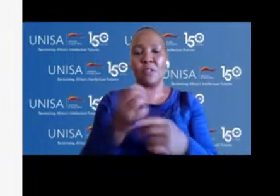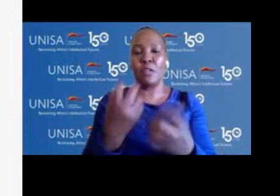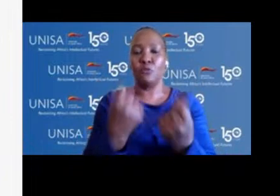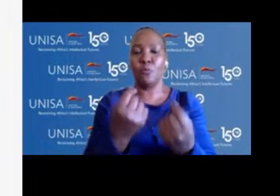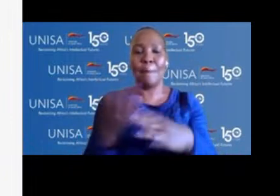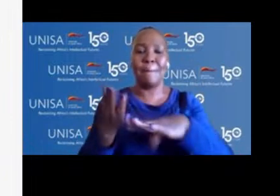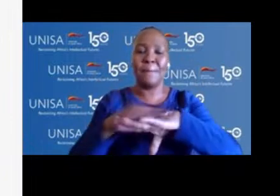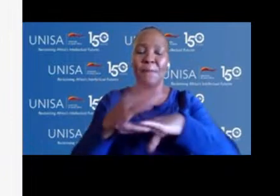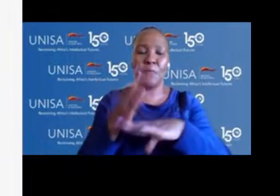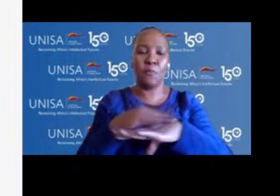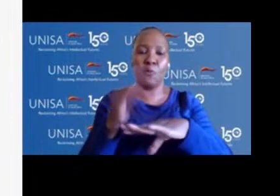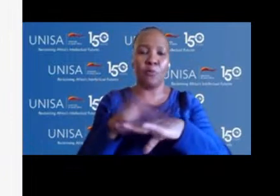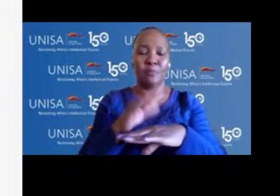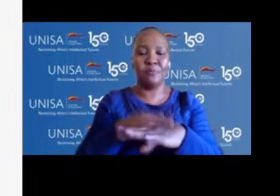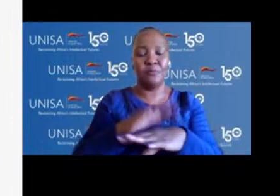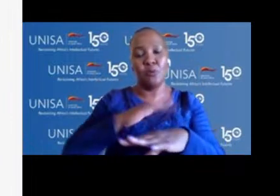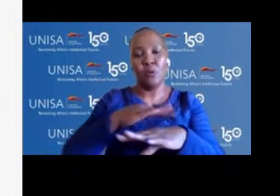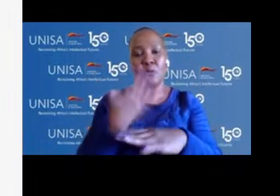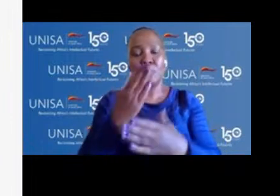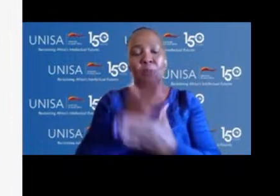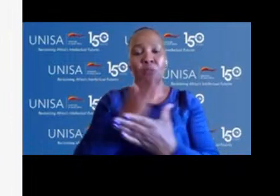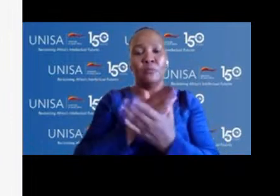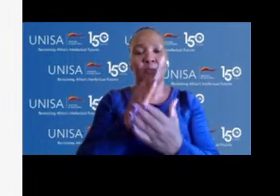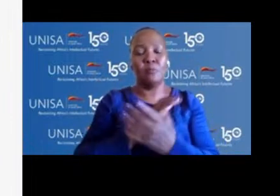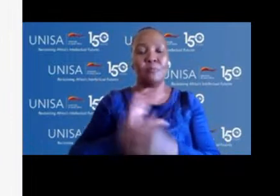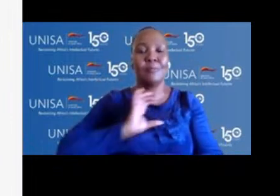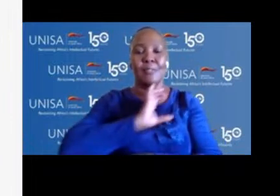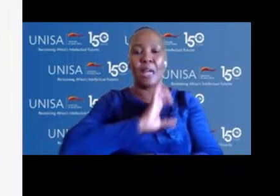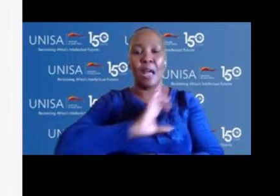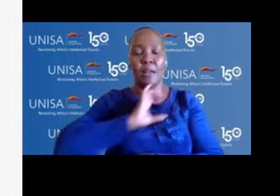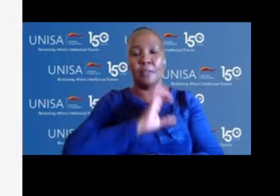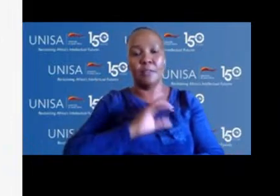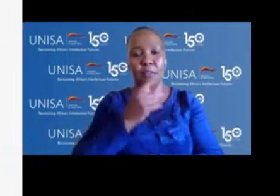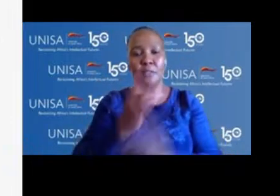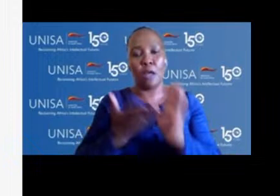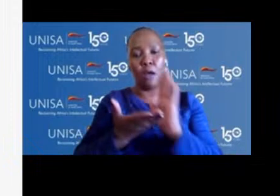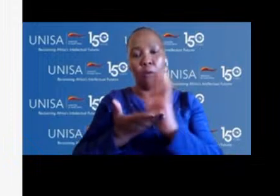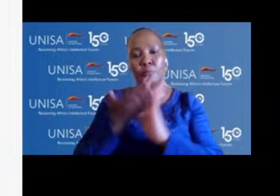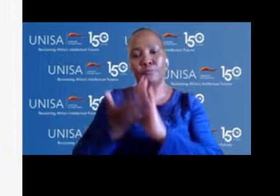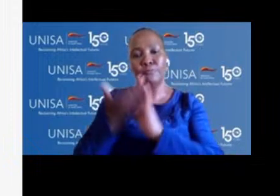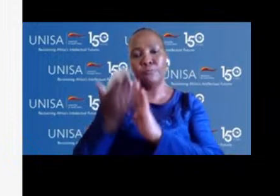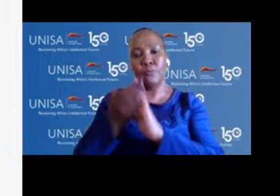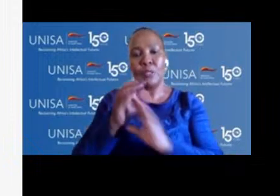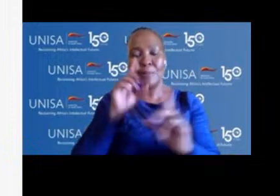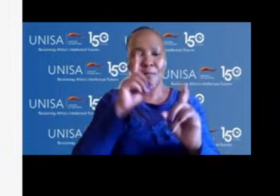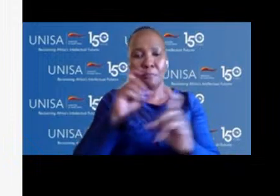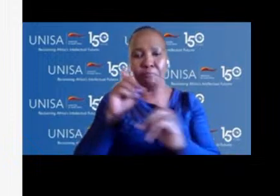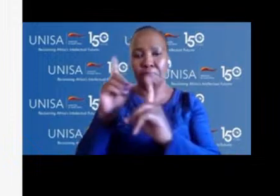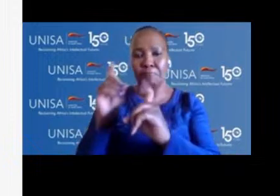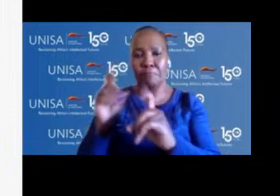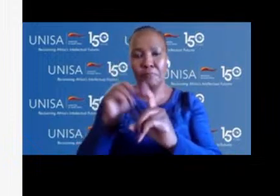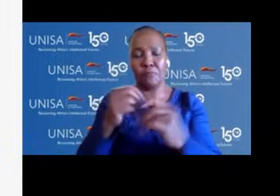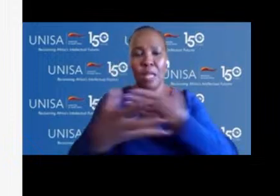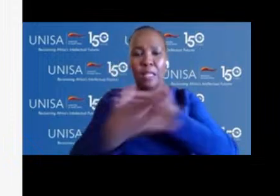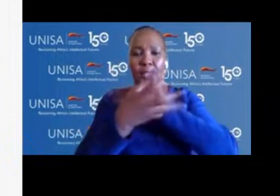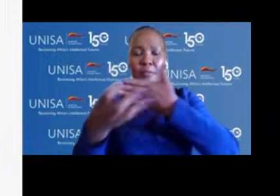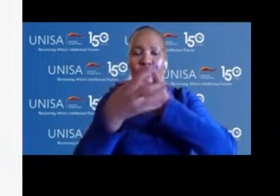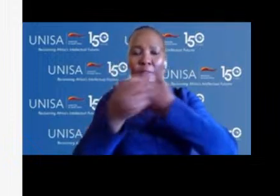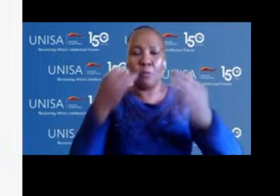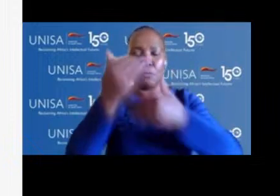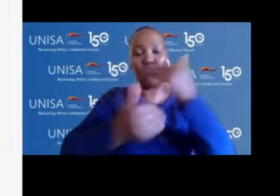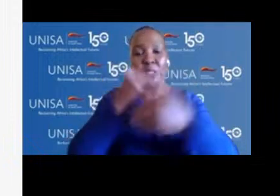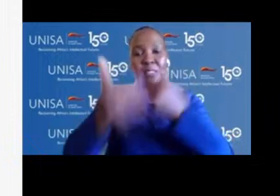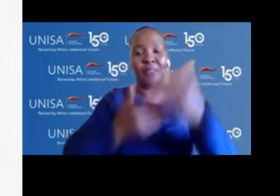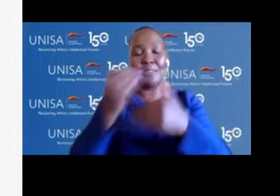want to make sure that you're comfortable with the uploading, the taking the pictures, the downloading, the process that you're going to